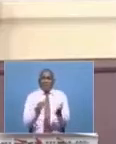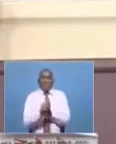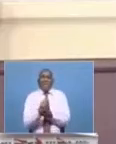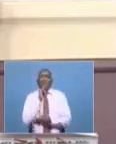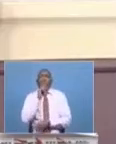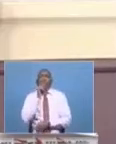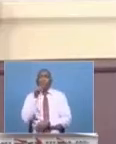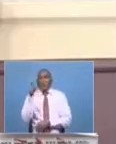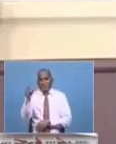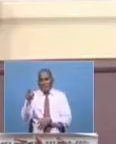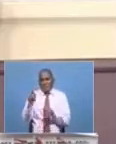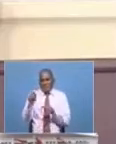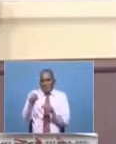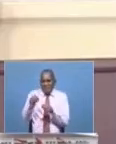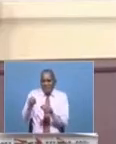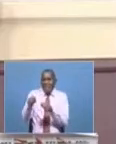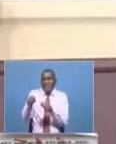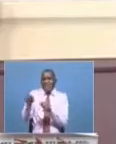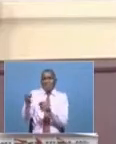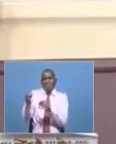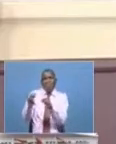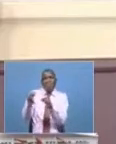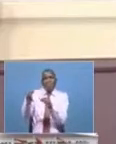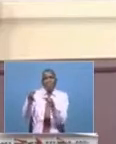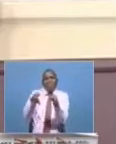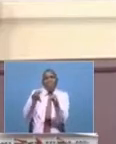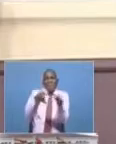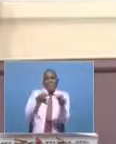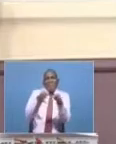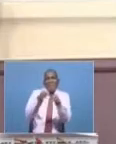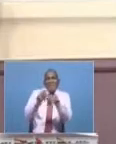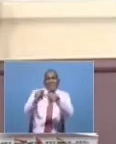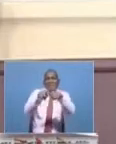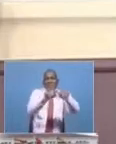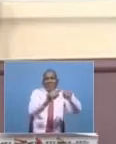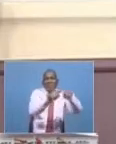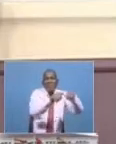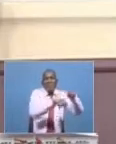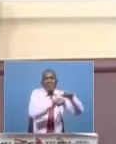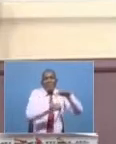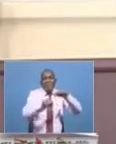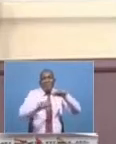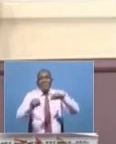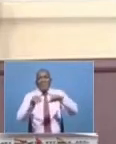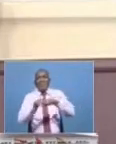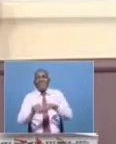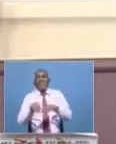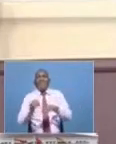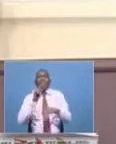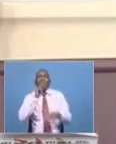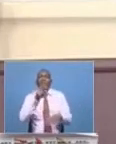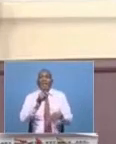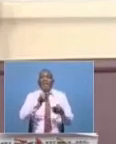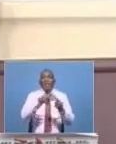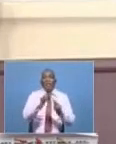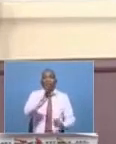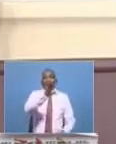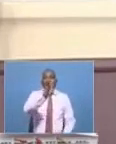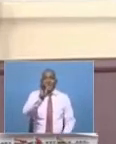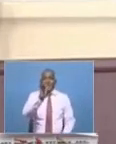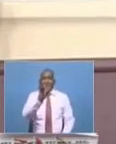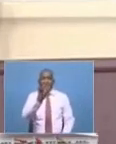at interpreting the various sub-rules under Order 38,